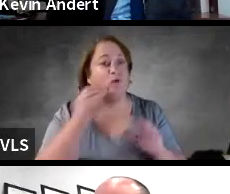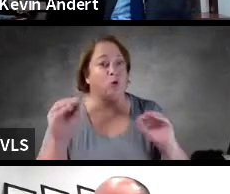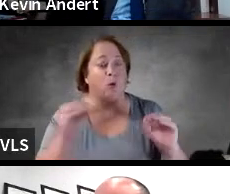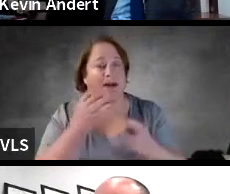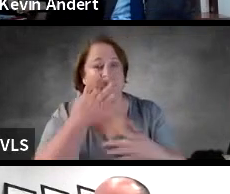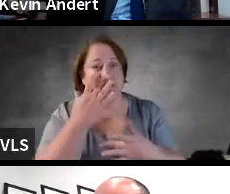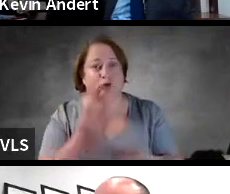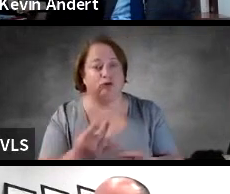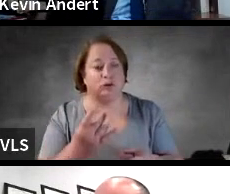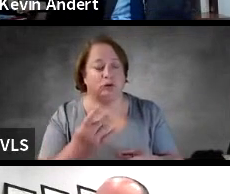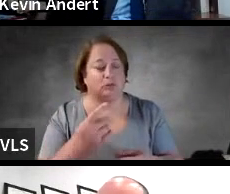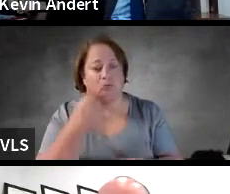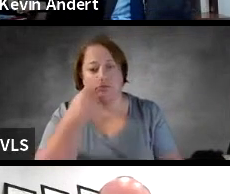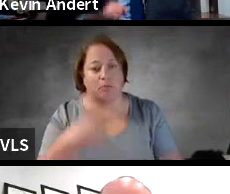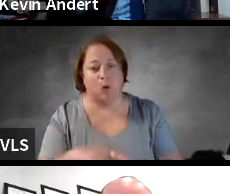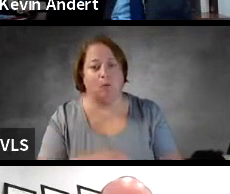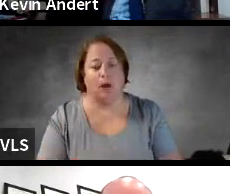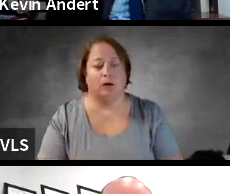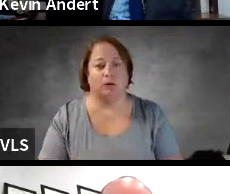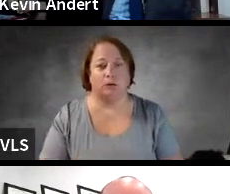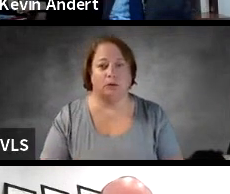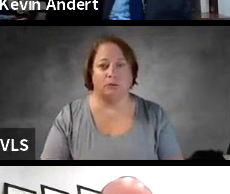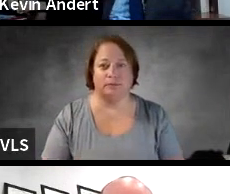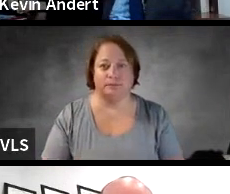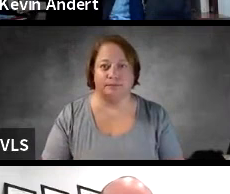interest in taking it, I don't mind.